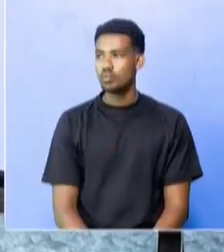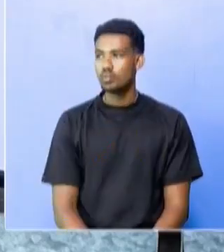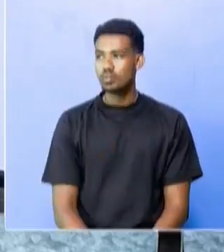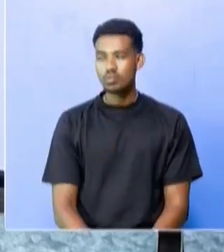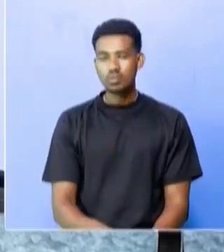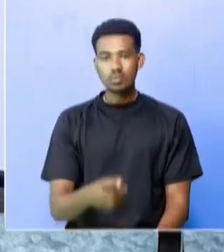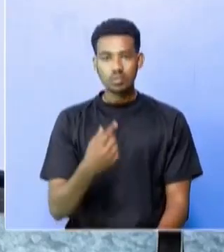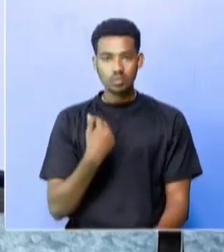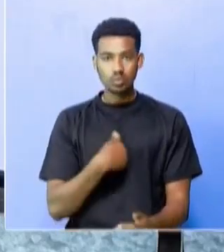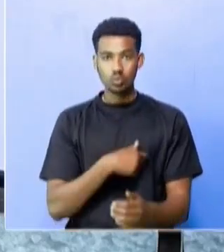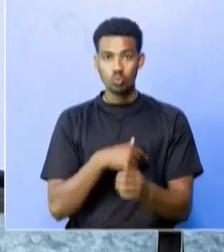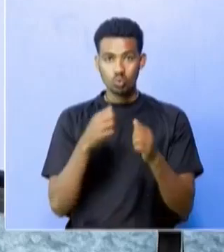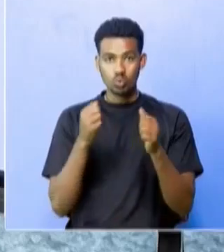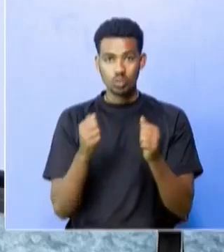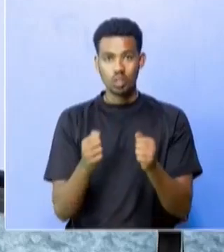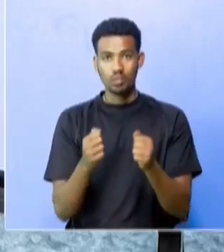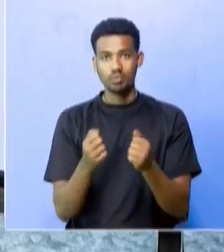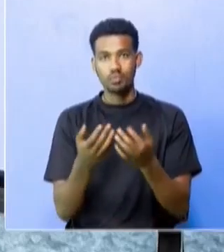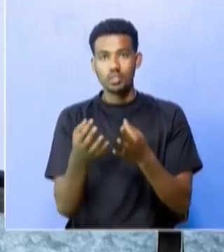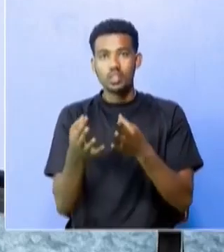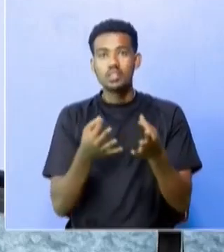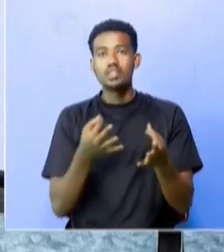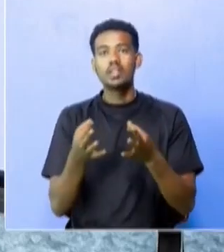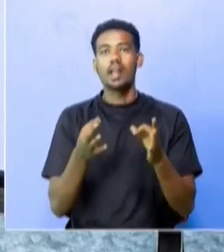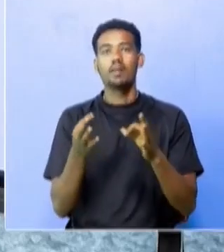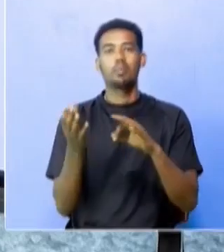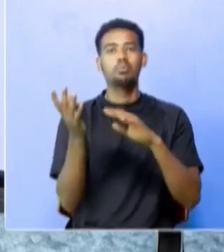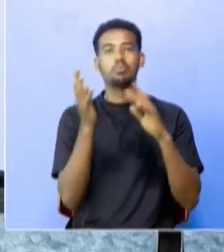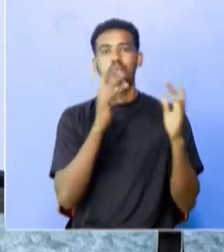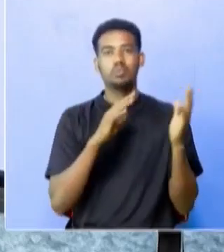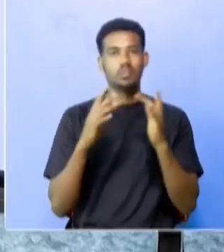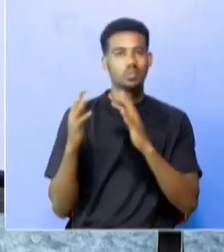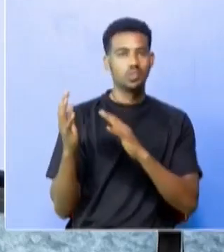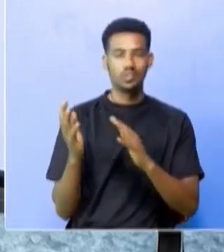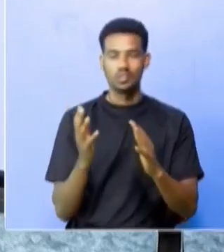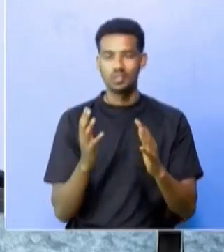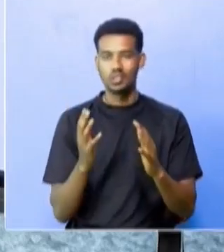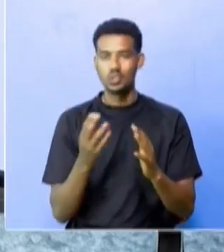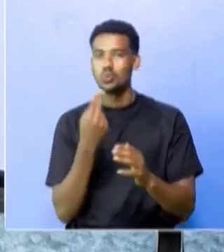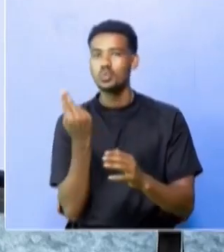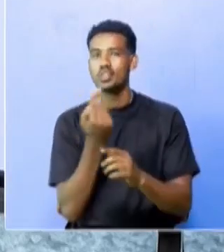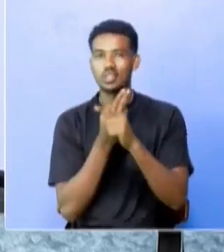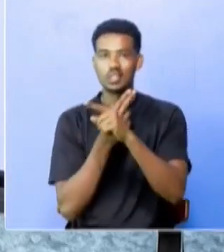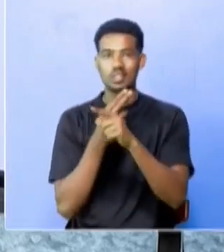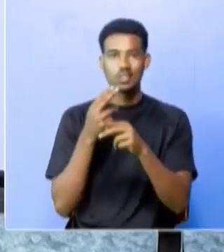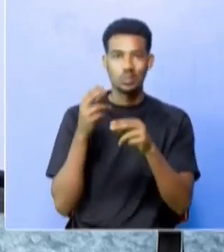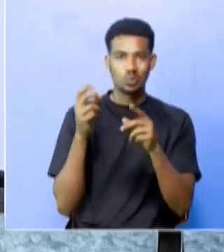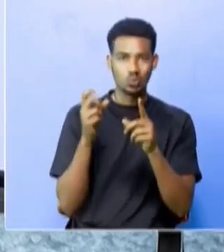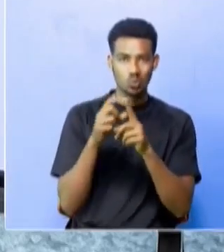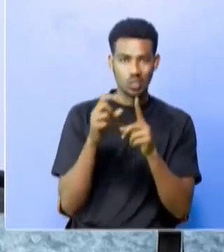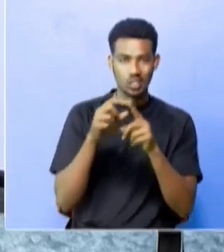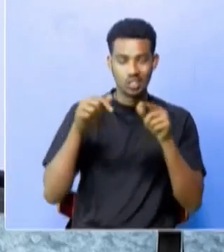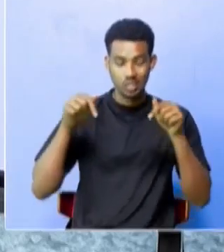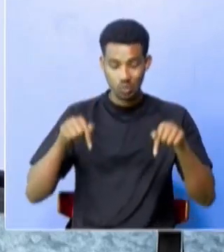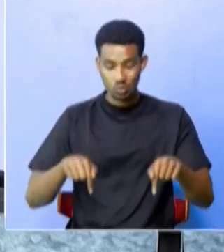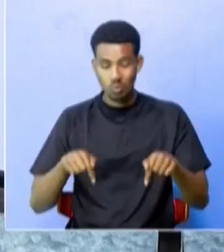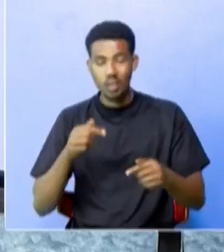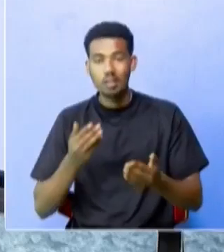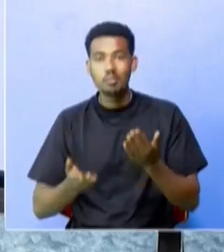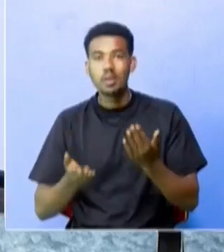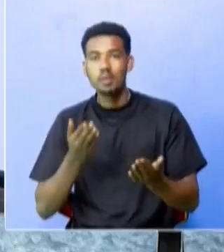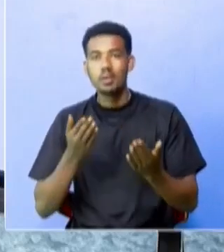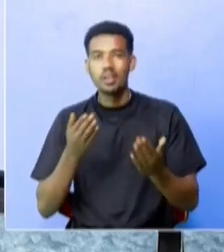can describe the weather condition by using these words. Like today, it's maybe